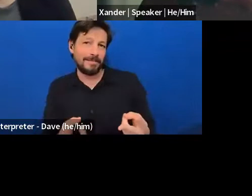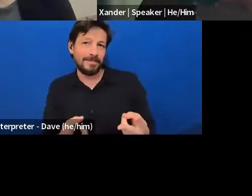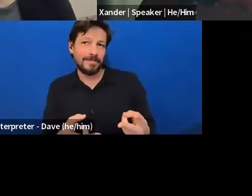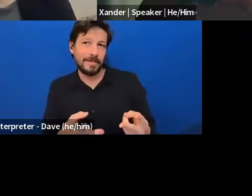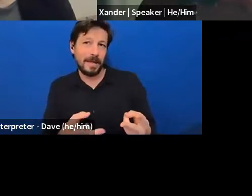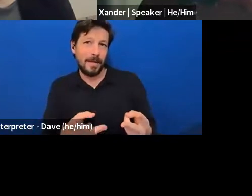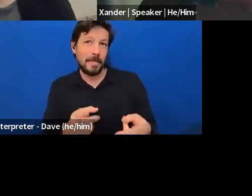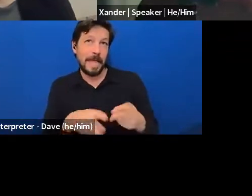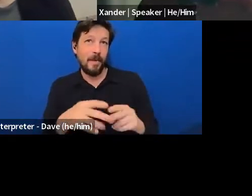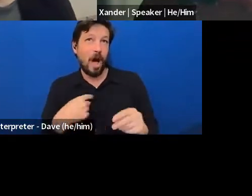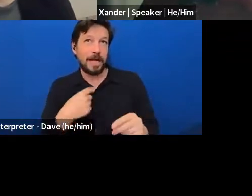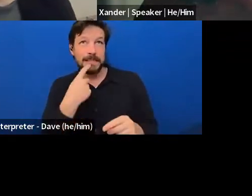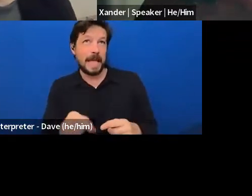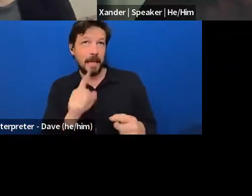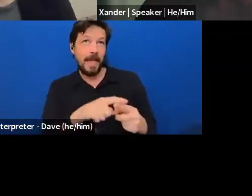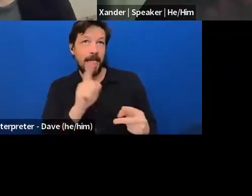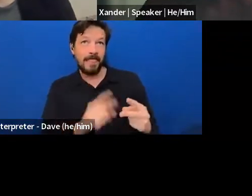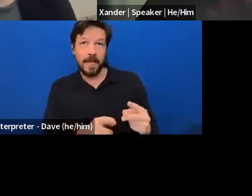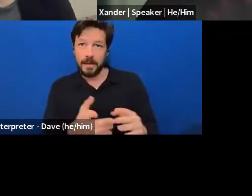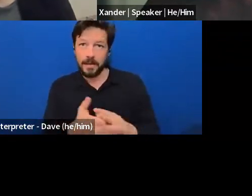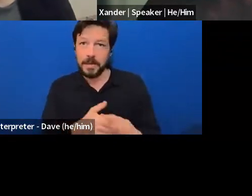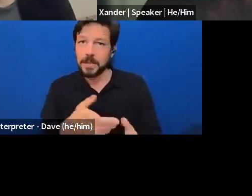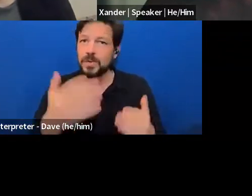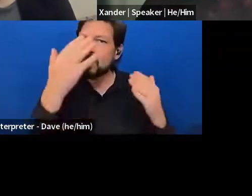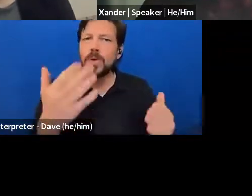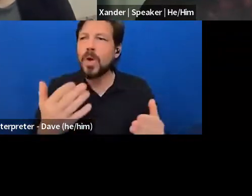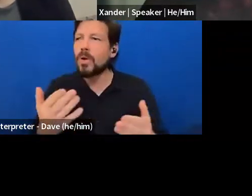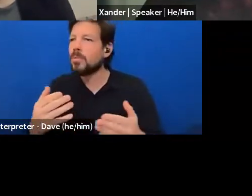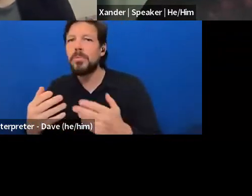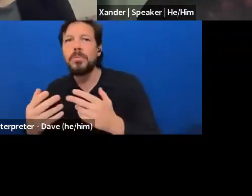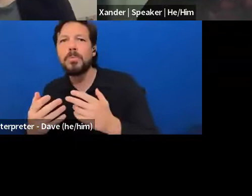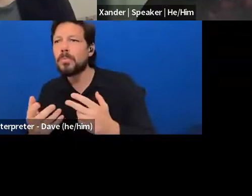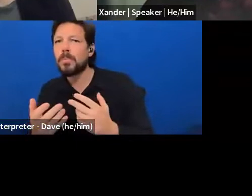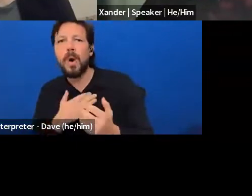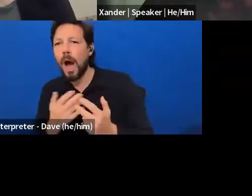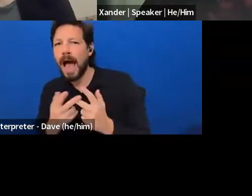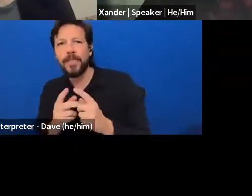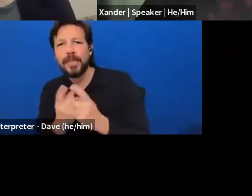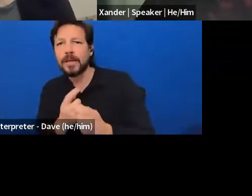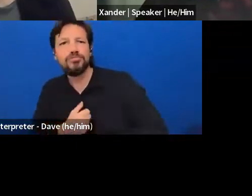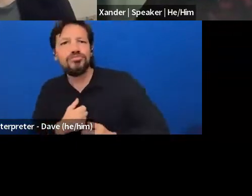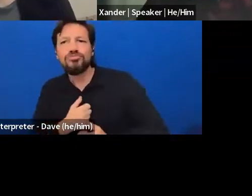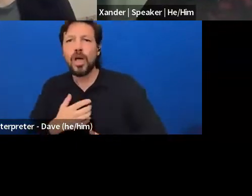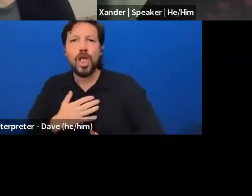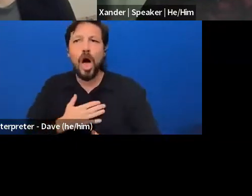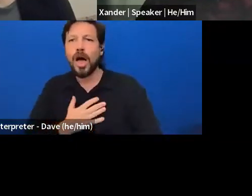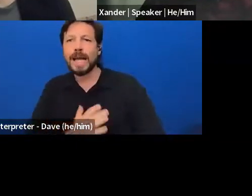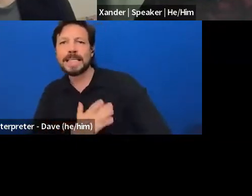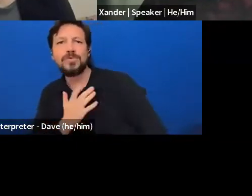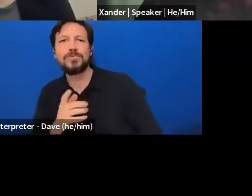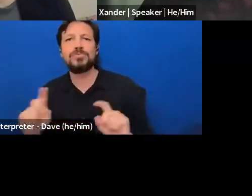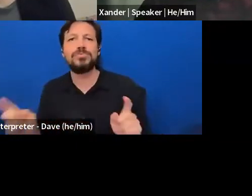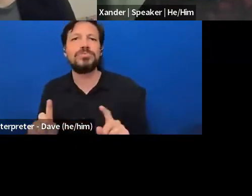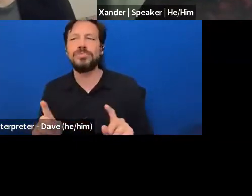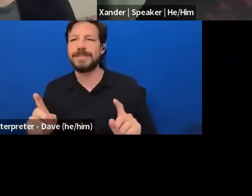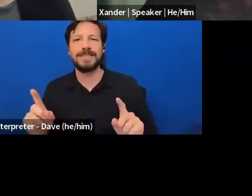any idea about interests and strengths and what makes me successful. So I